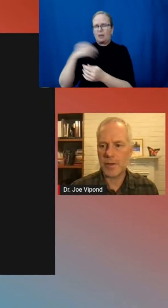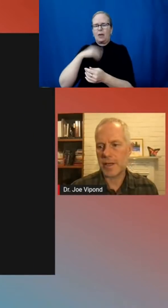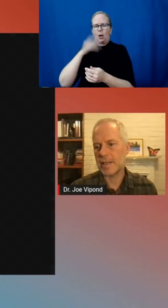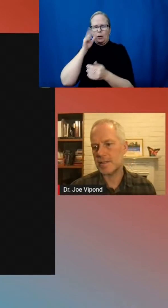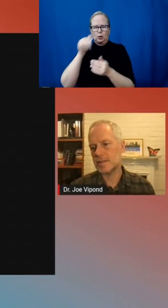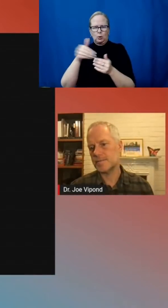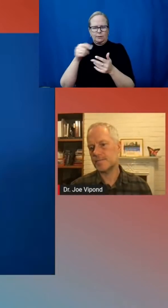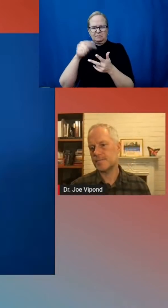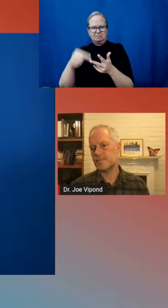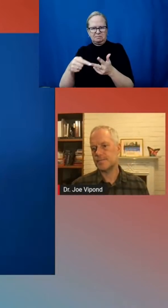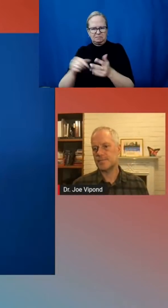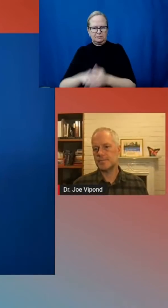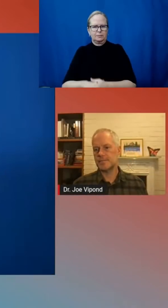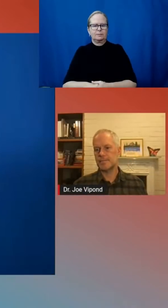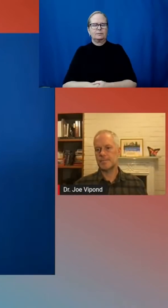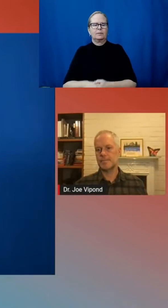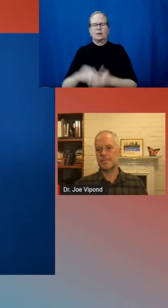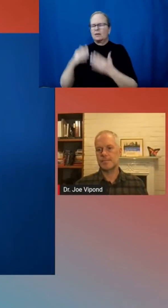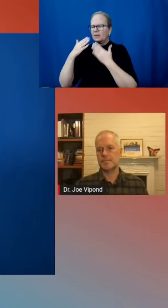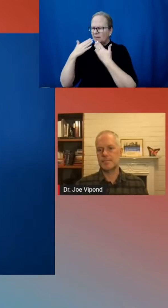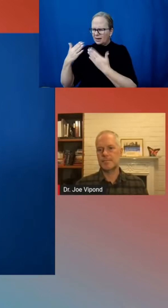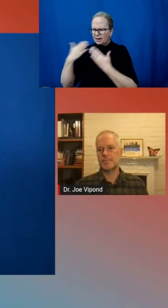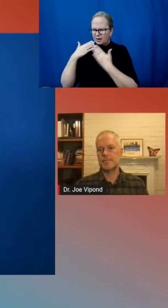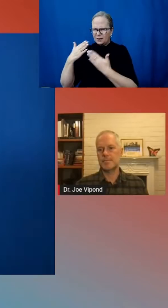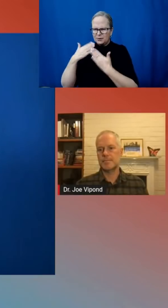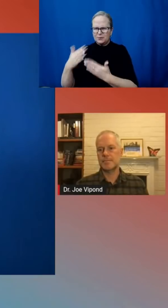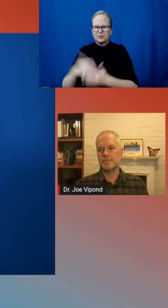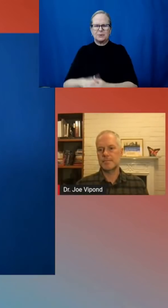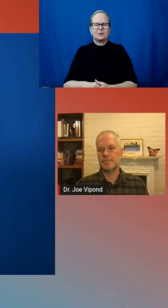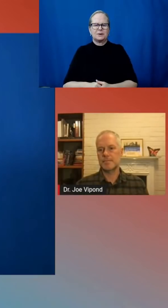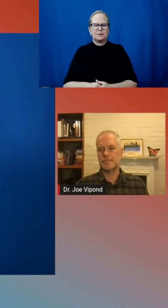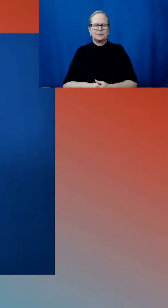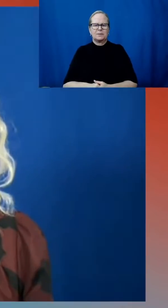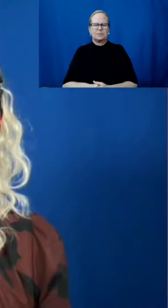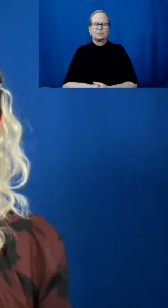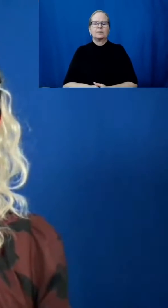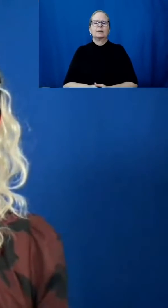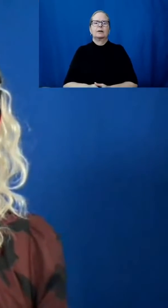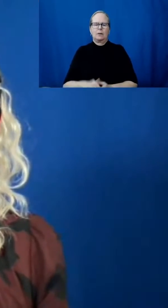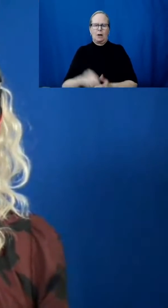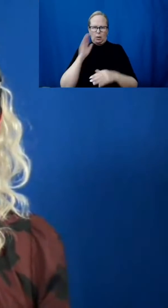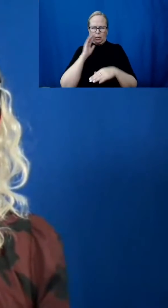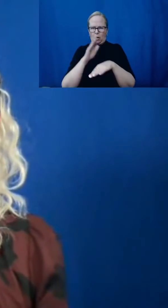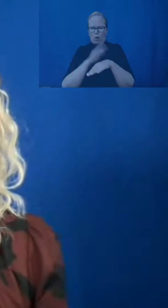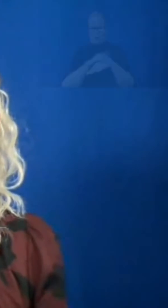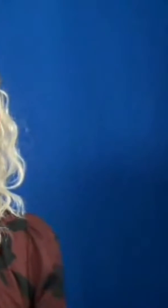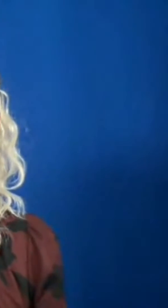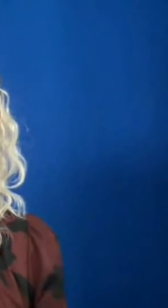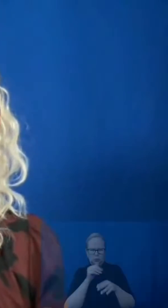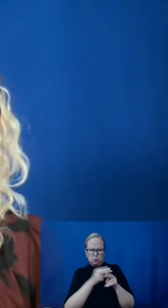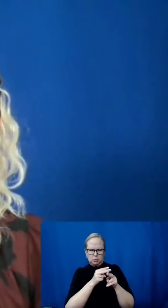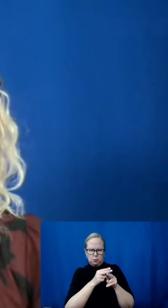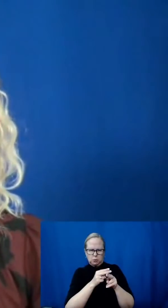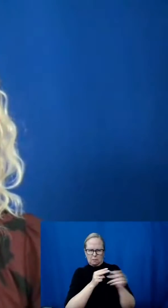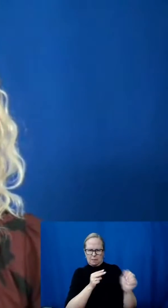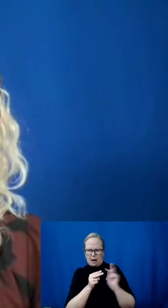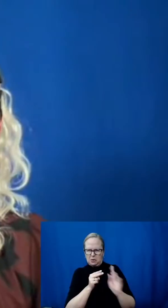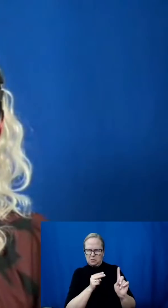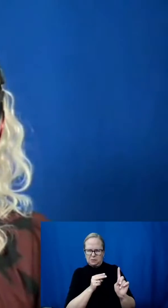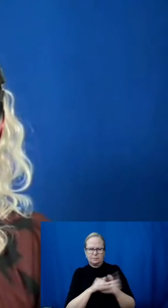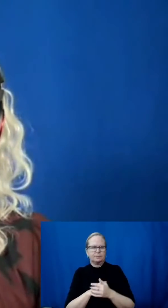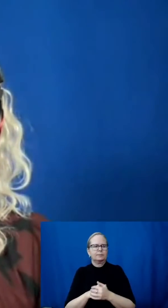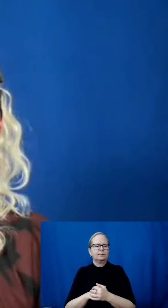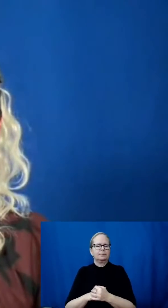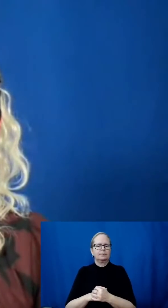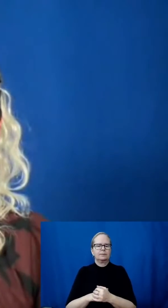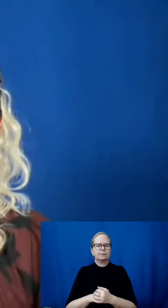going to our other guests. Thank you so very much, Dr. Vipond. We will bring you back into the conversation shortly.